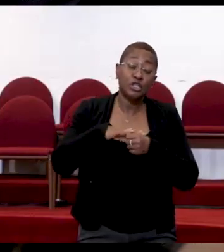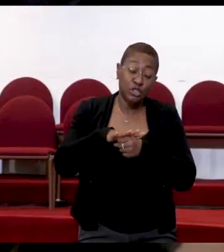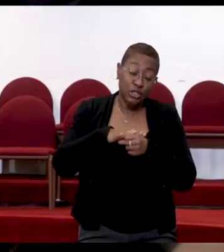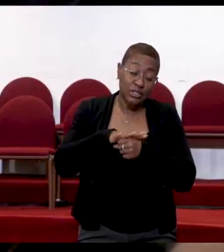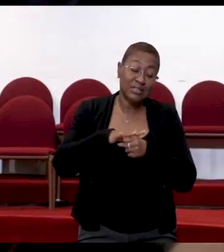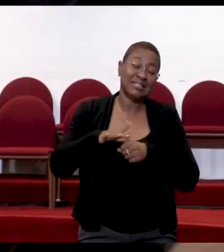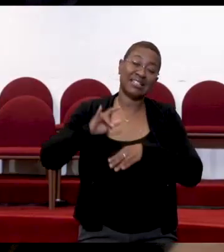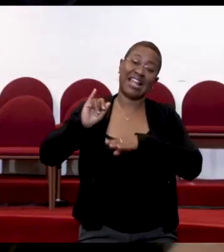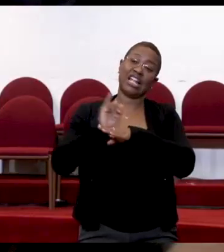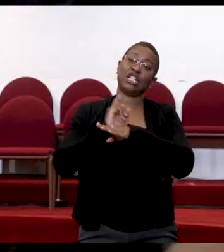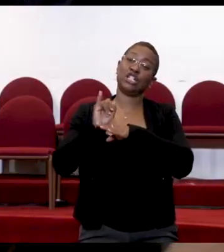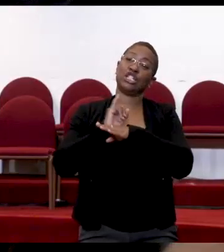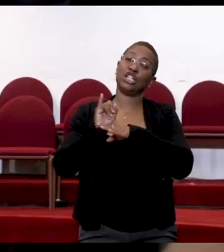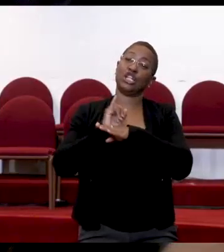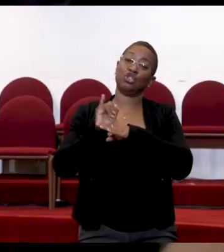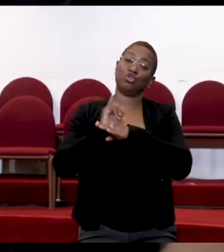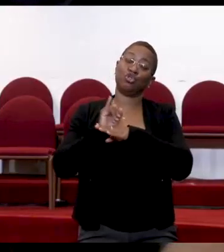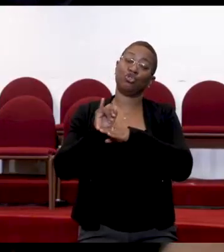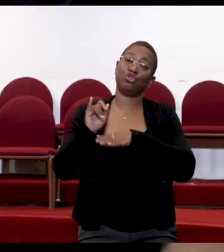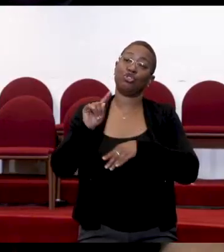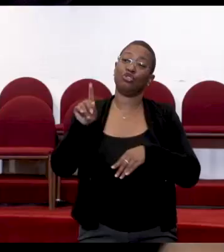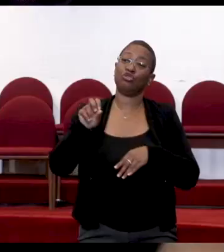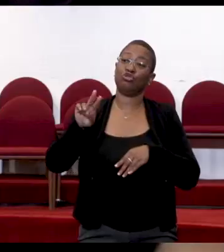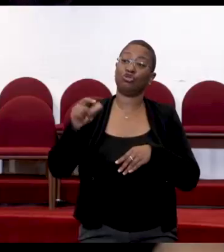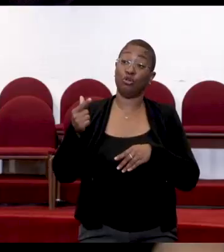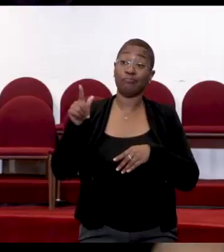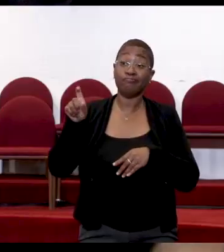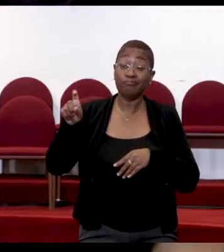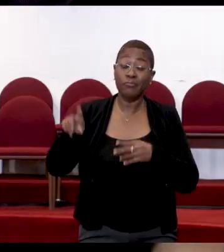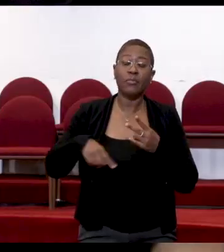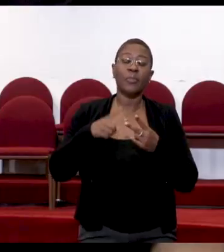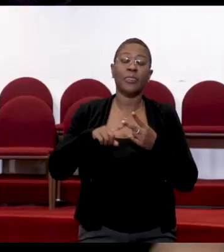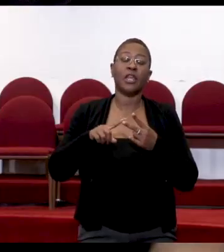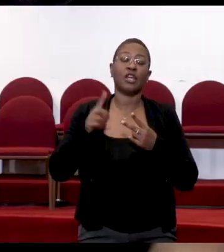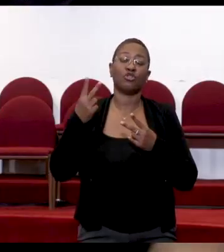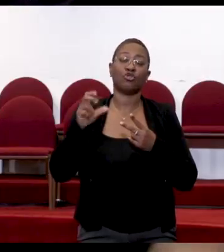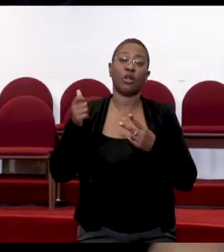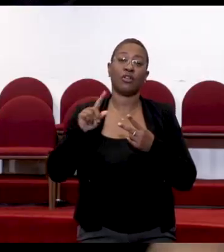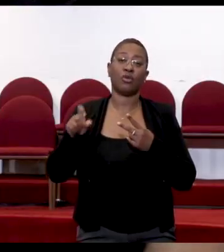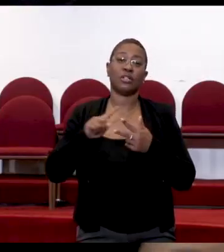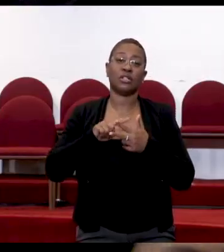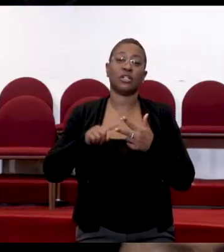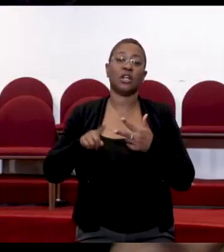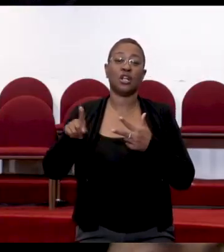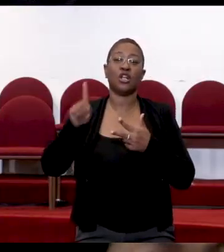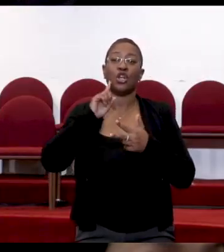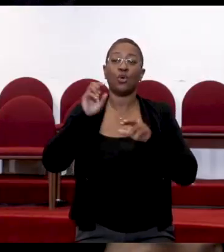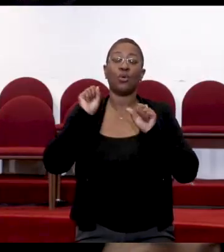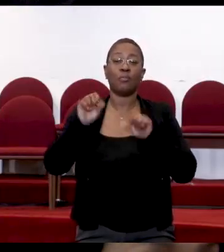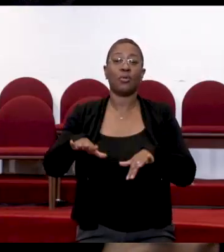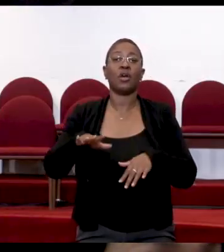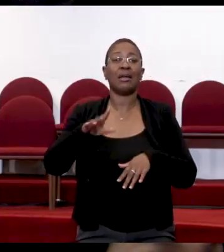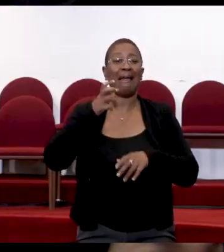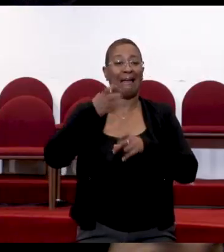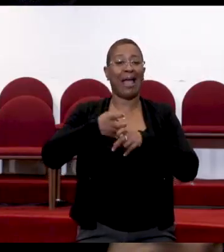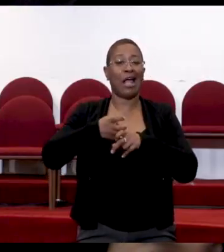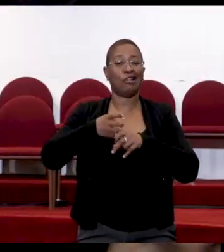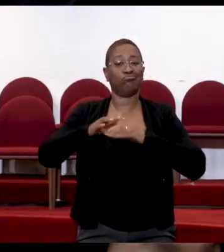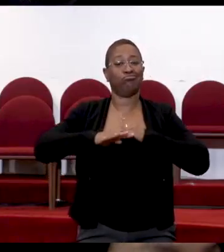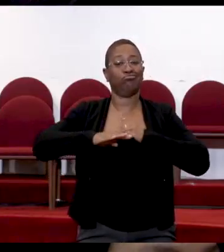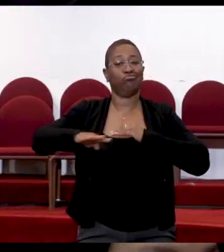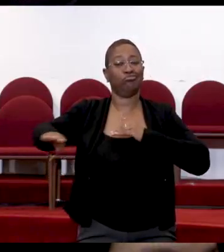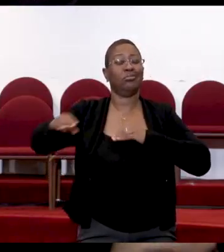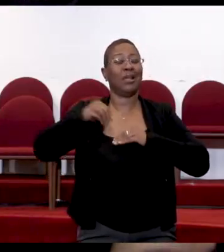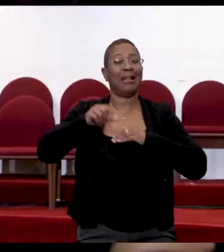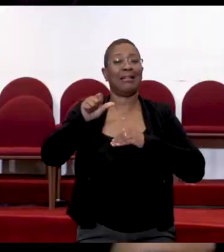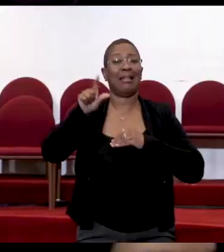industrial zone. I have about 2 more other questions. Would you mind putting concrete down in the alleys? Because if someone